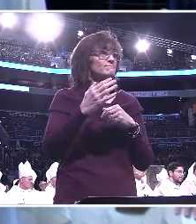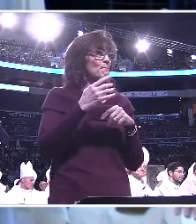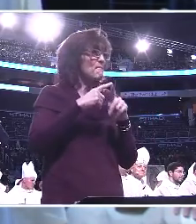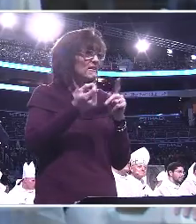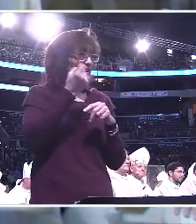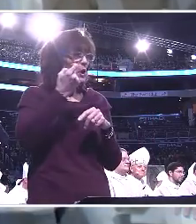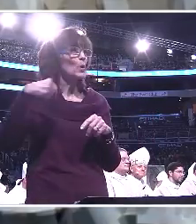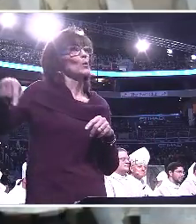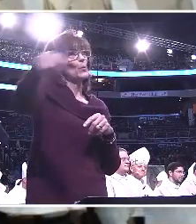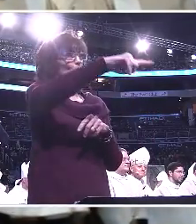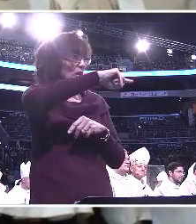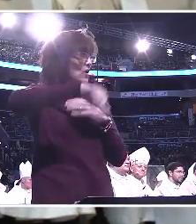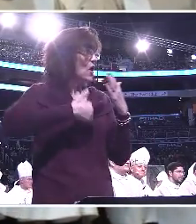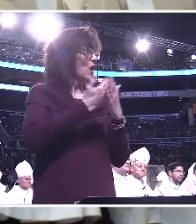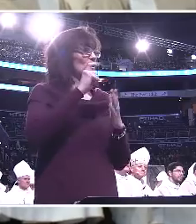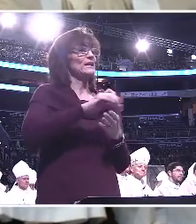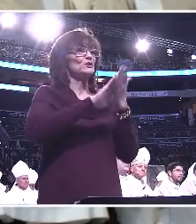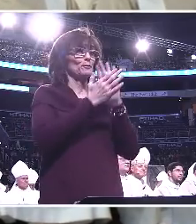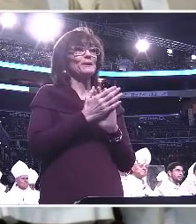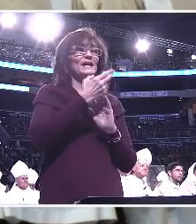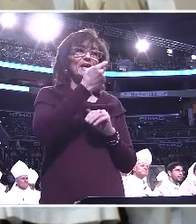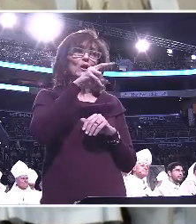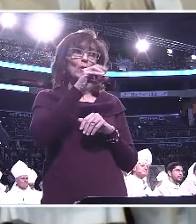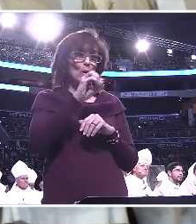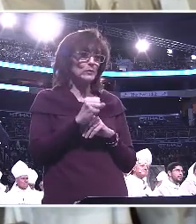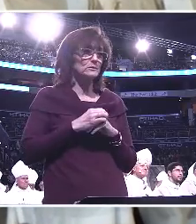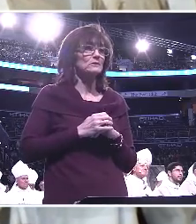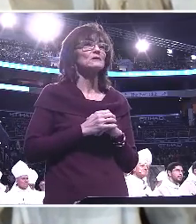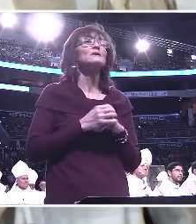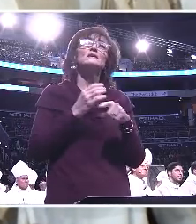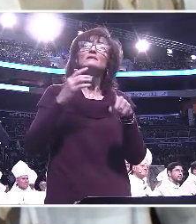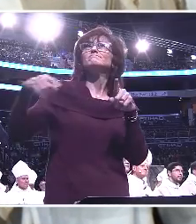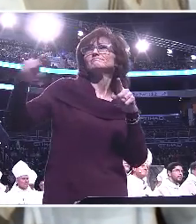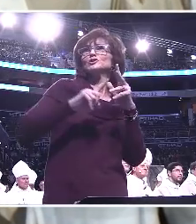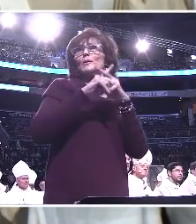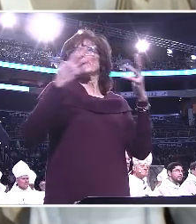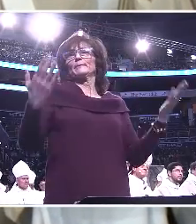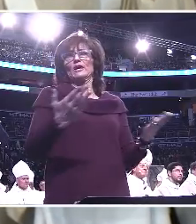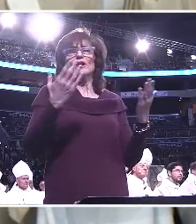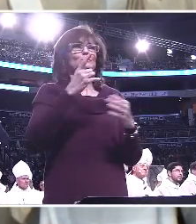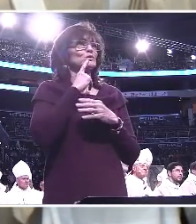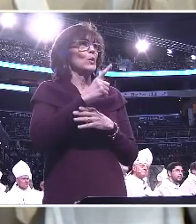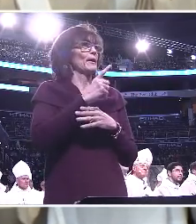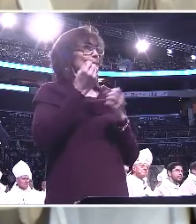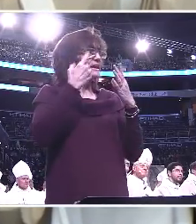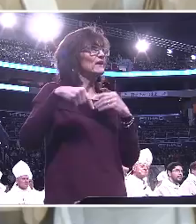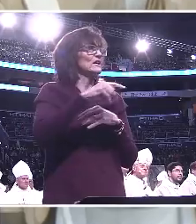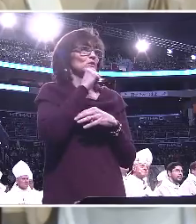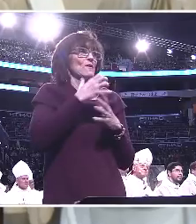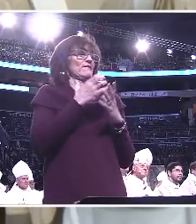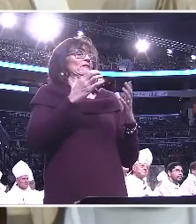heroes. And I guess by showing up here this morning, we are being heroes. I'm sure many of us are running off a couple hours of sleep. Many of us